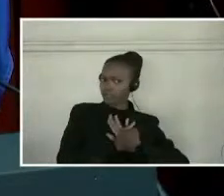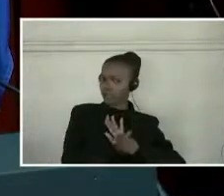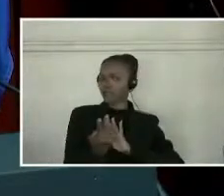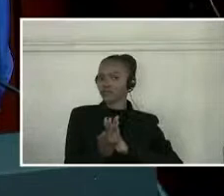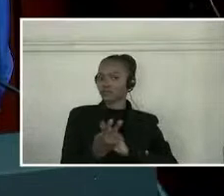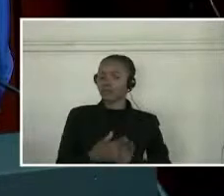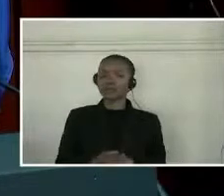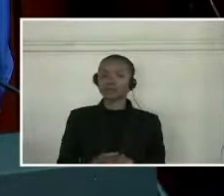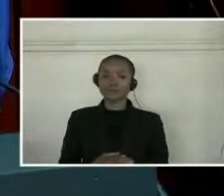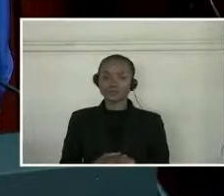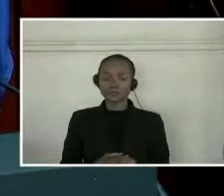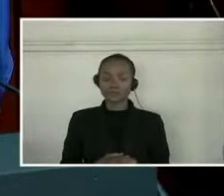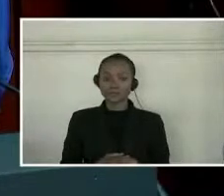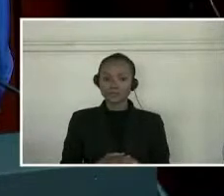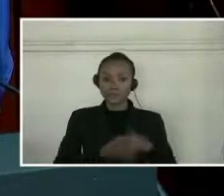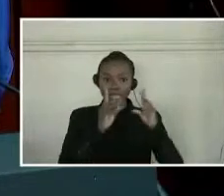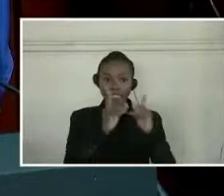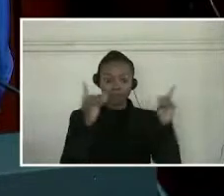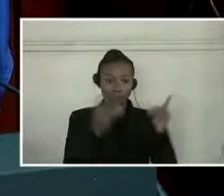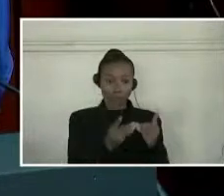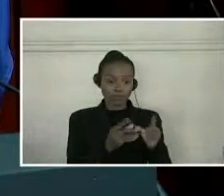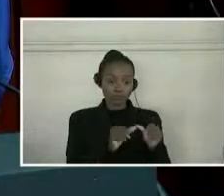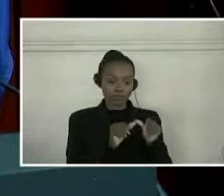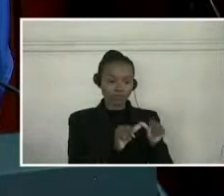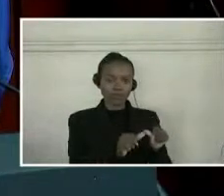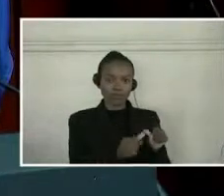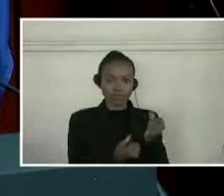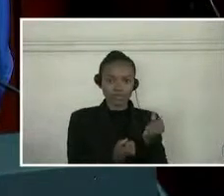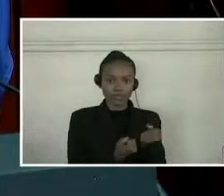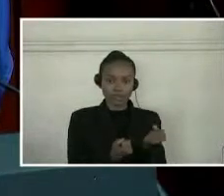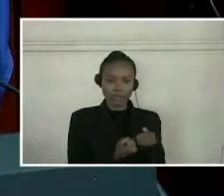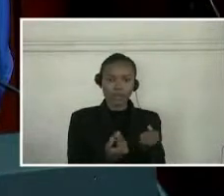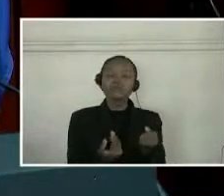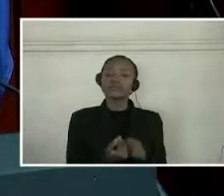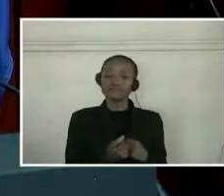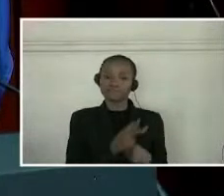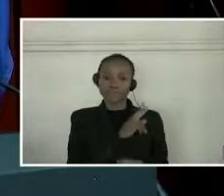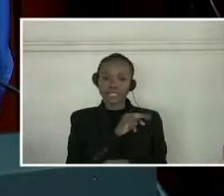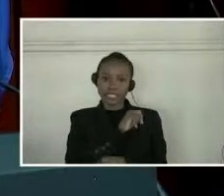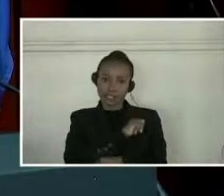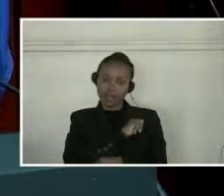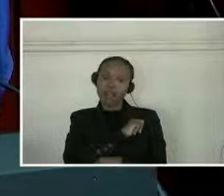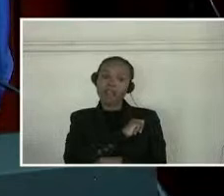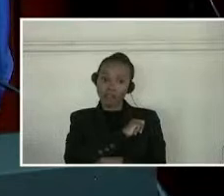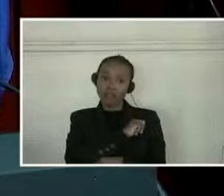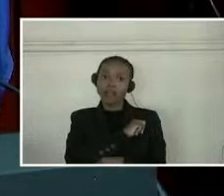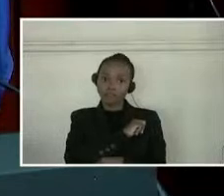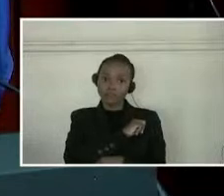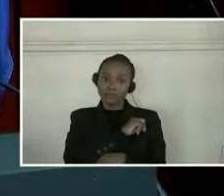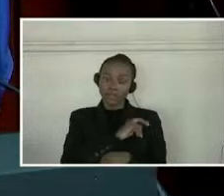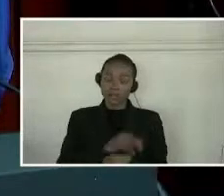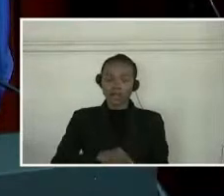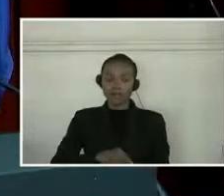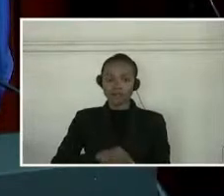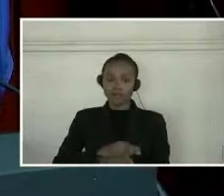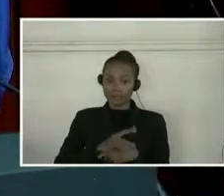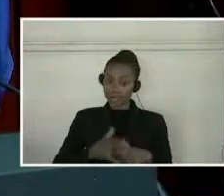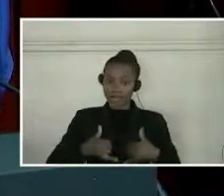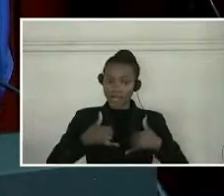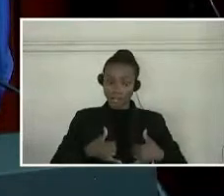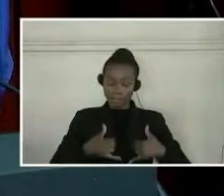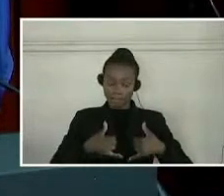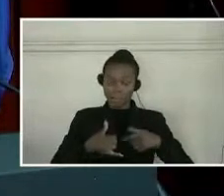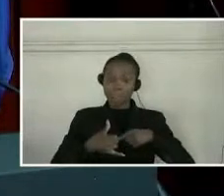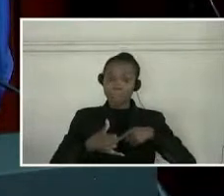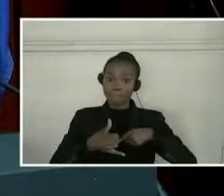the department will continue its support of kwazulu-natal premier's cup in this financial year the wesley natal